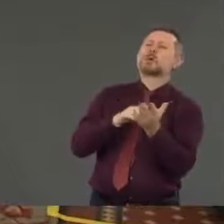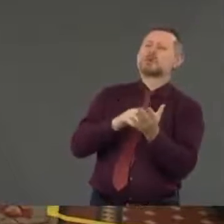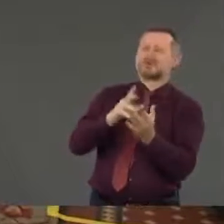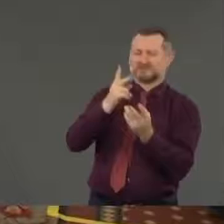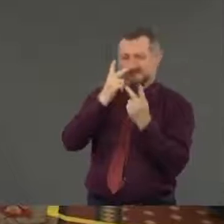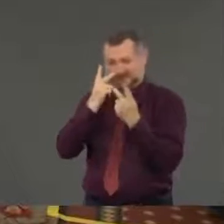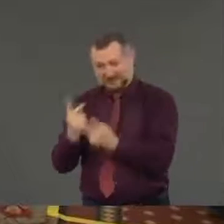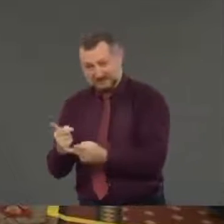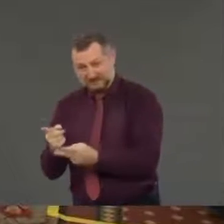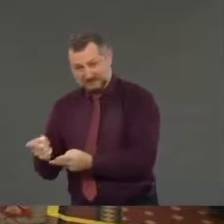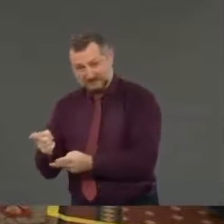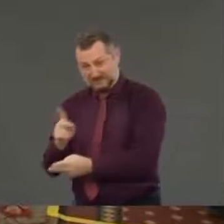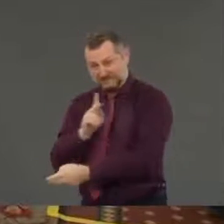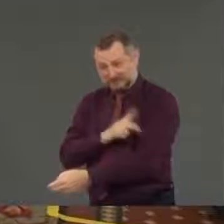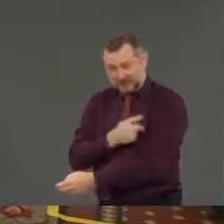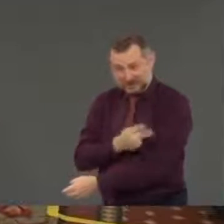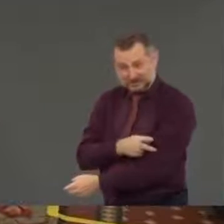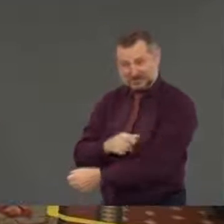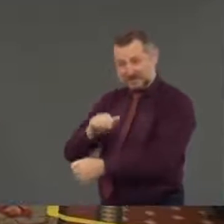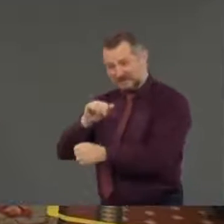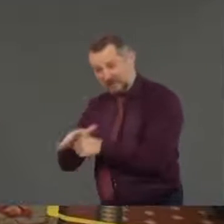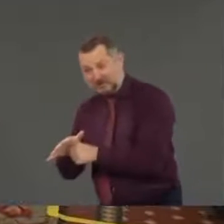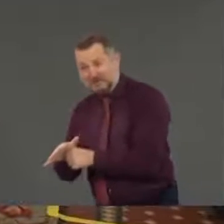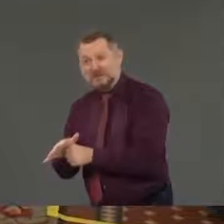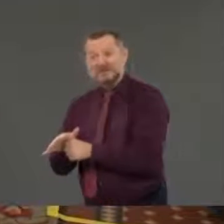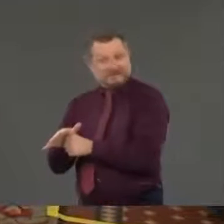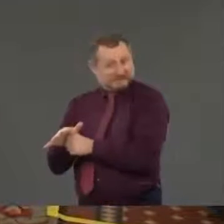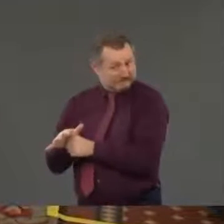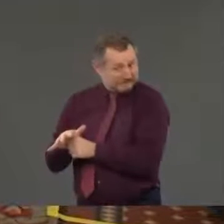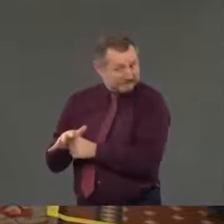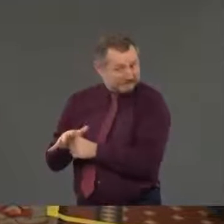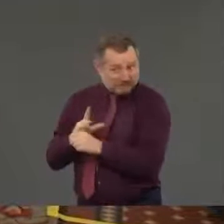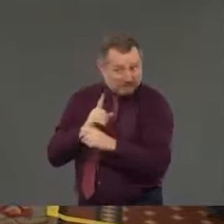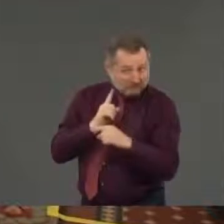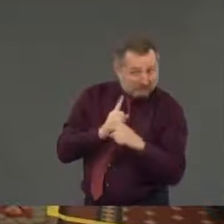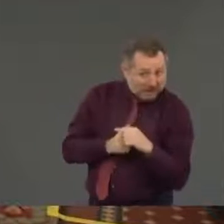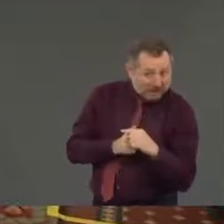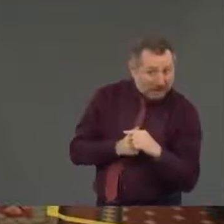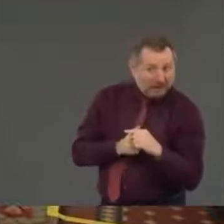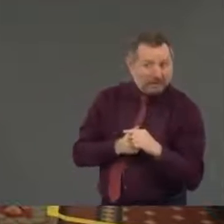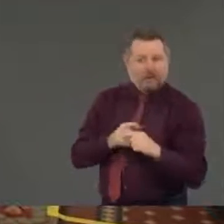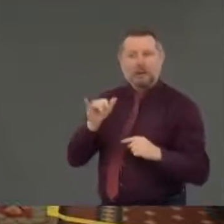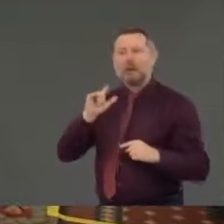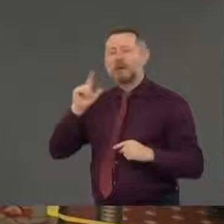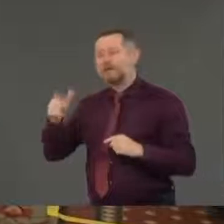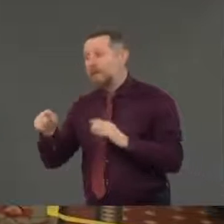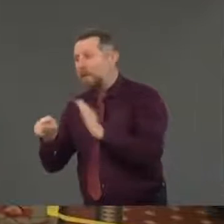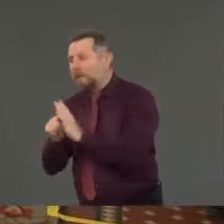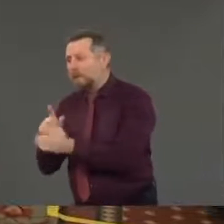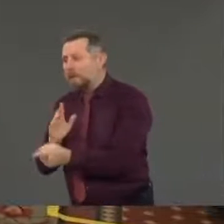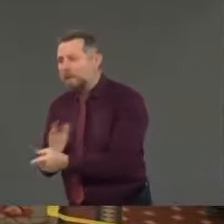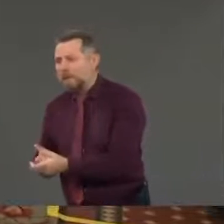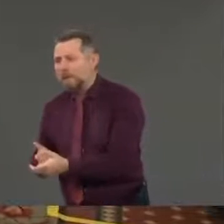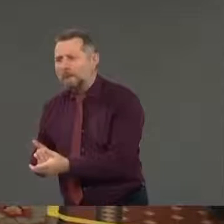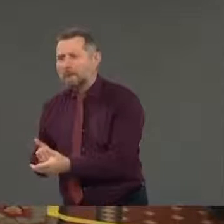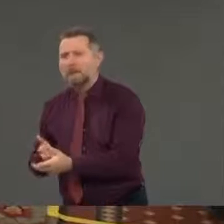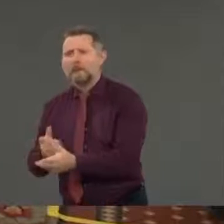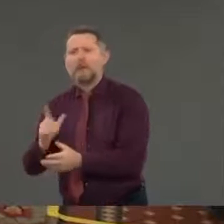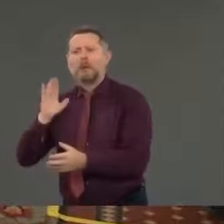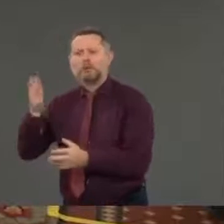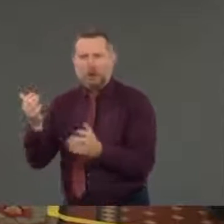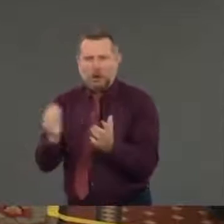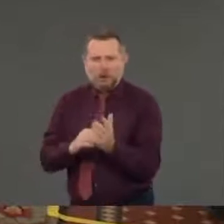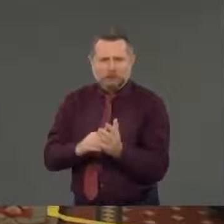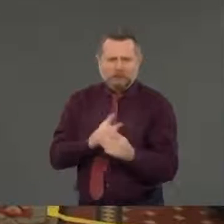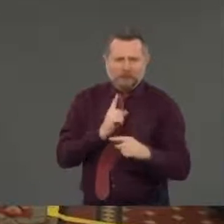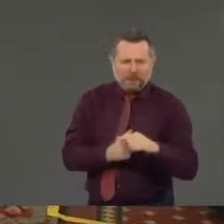then maybe testing negative, and then having symptoms again in some cases, or maybe testing positive again. And there are also reports of people who